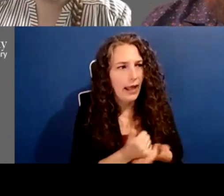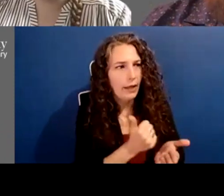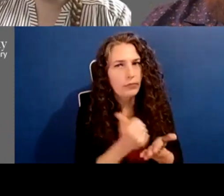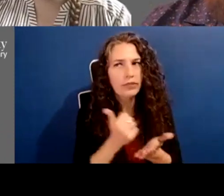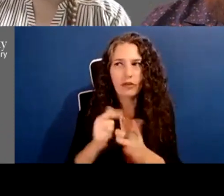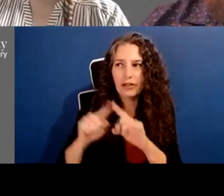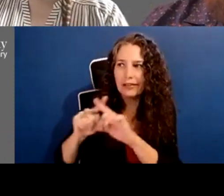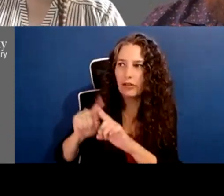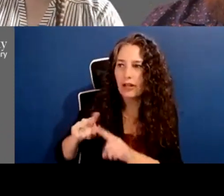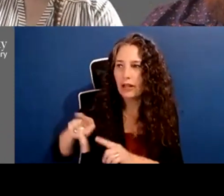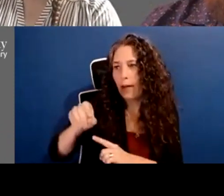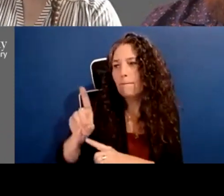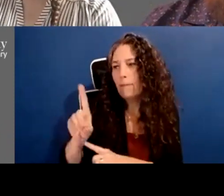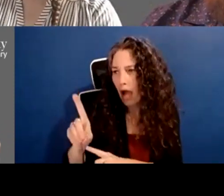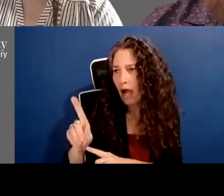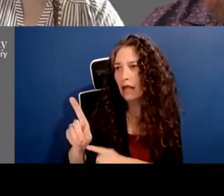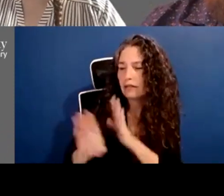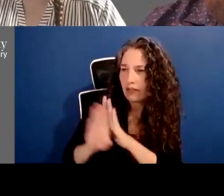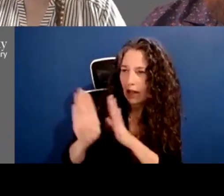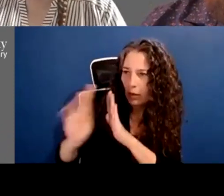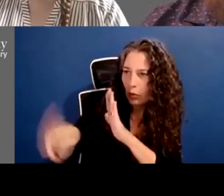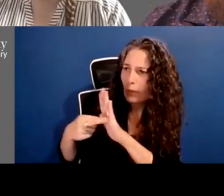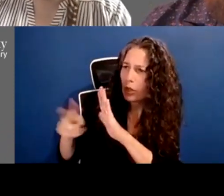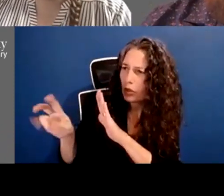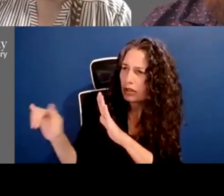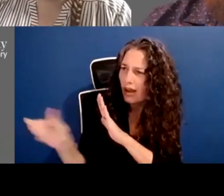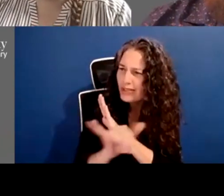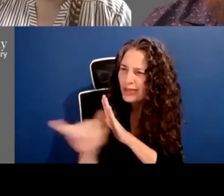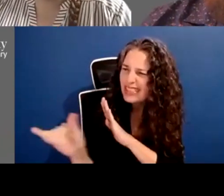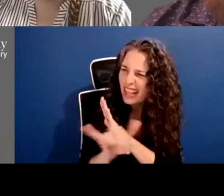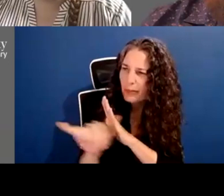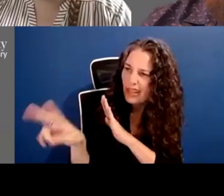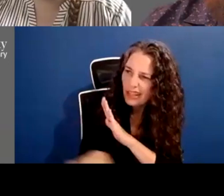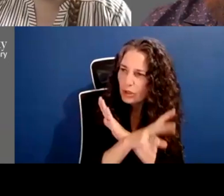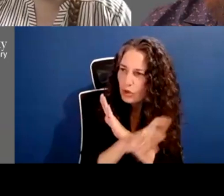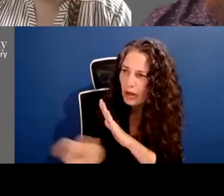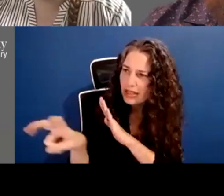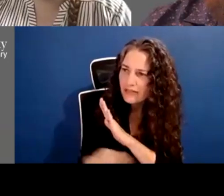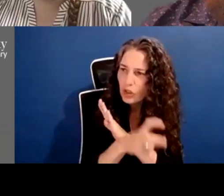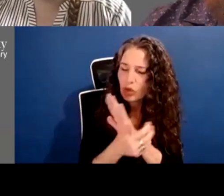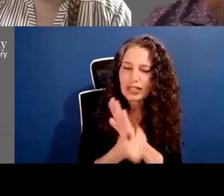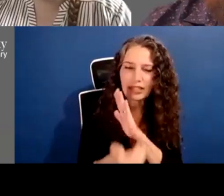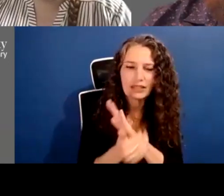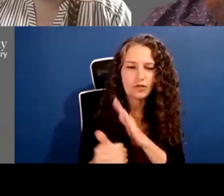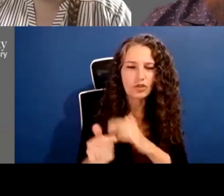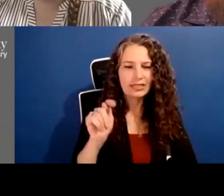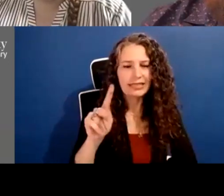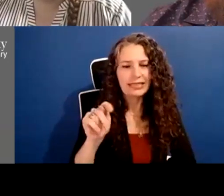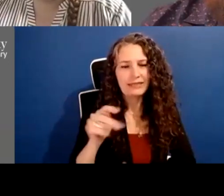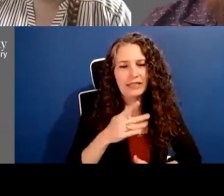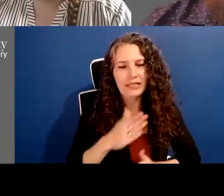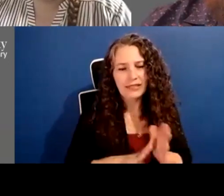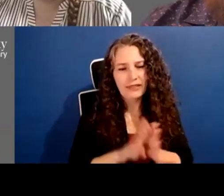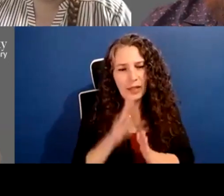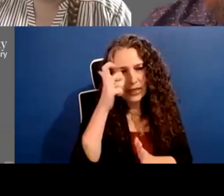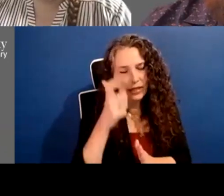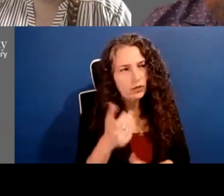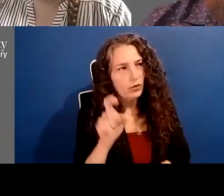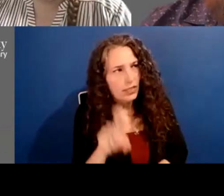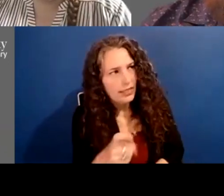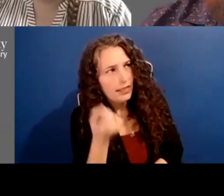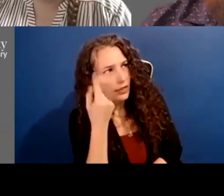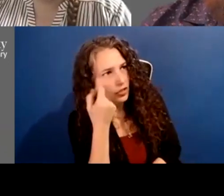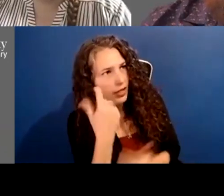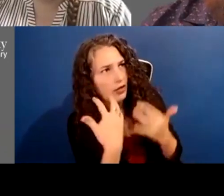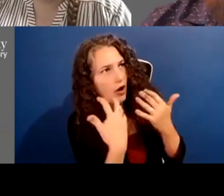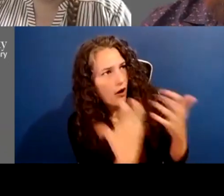podcast development roles, but also like transferable to TV development or things like that, because, understanding a target audience, researching topics,